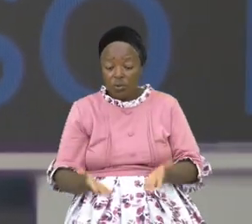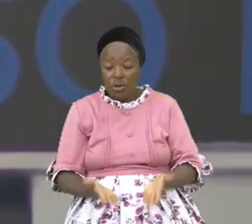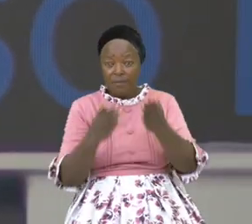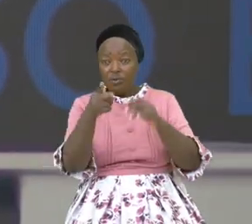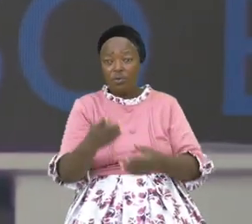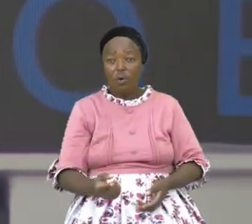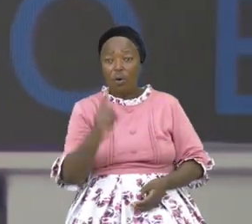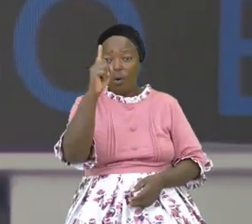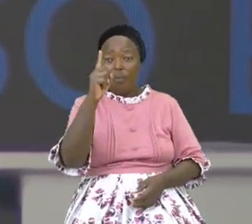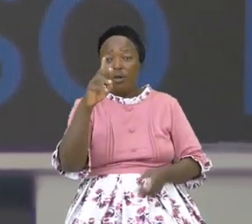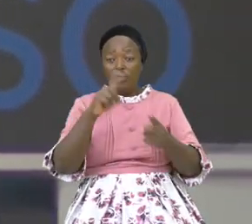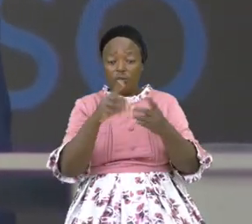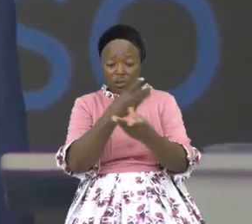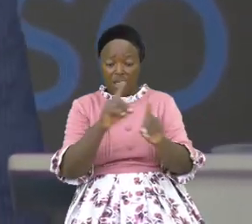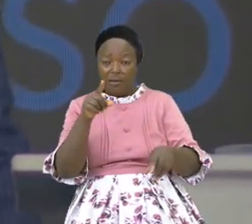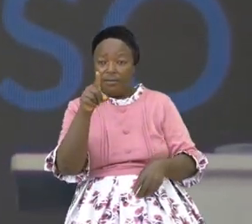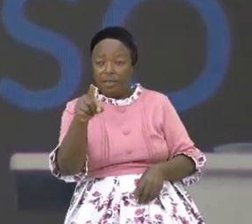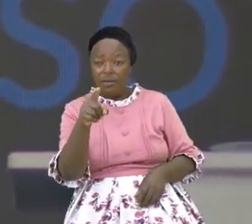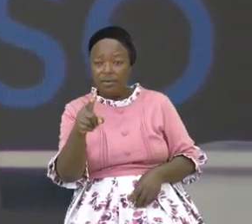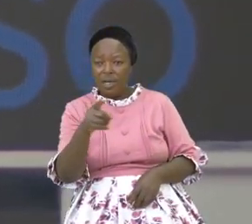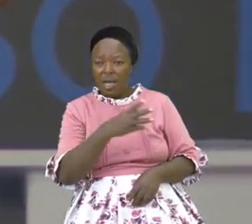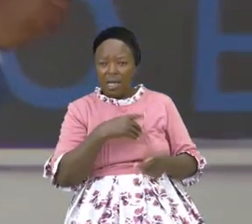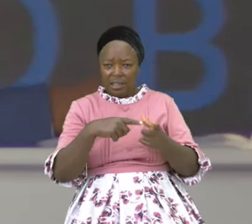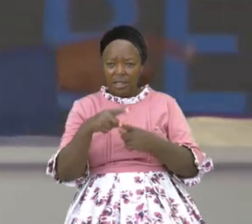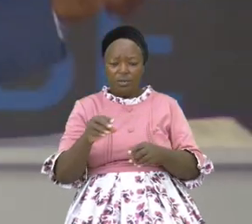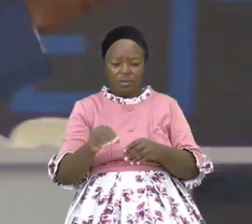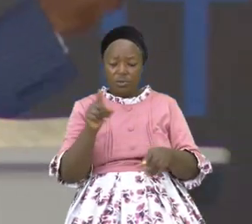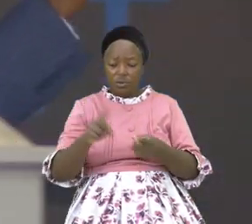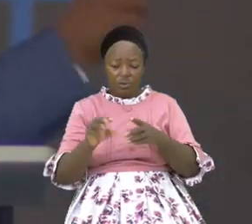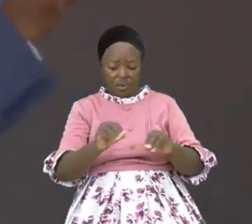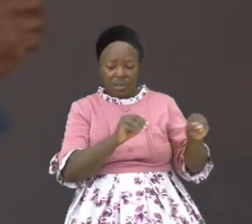up, to deliver you, and to set you free,